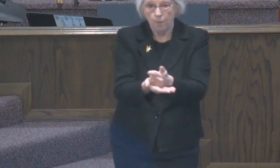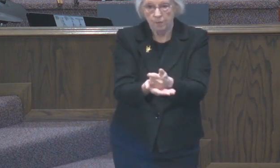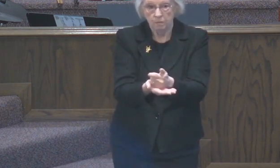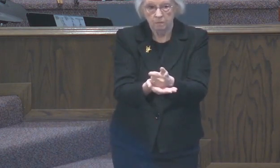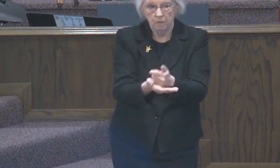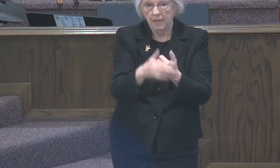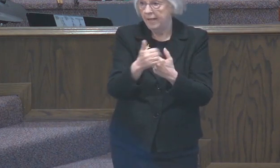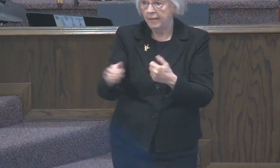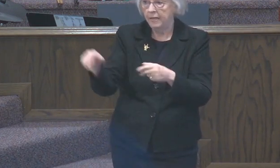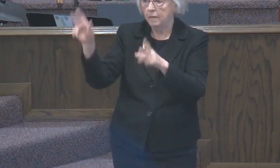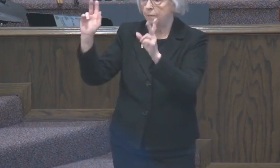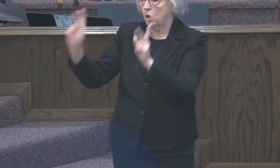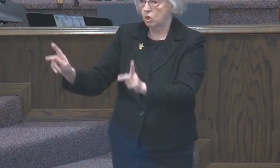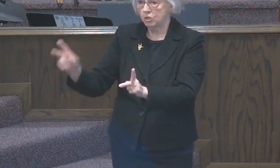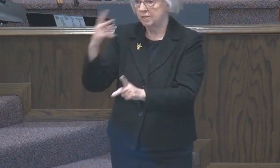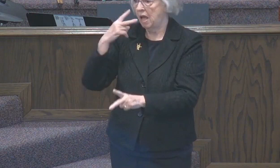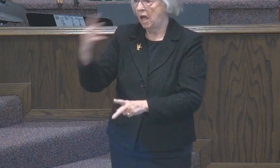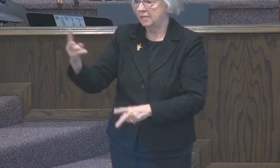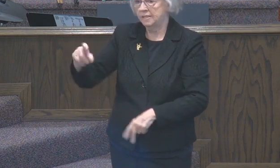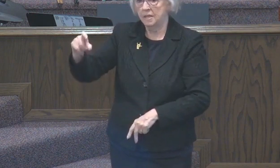people. Great.